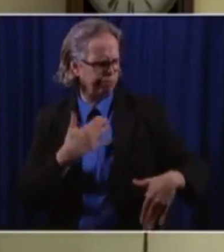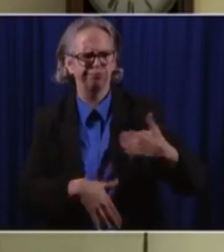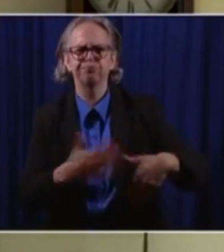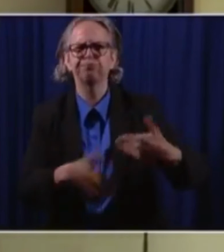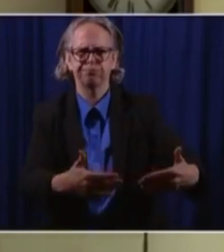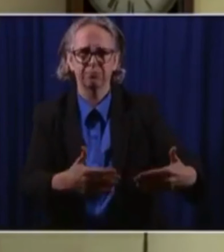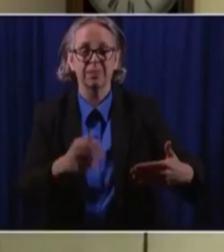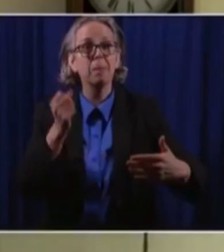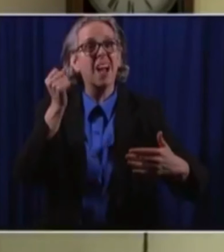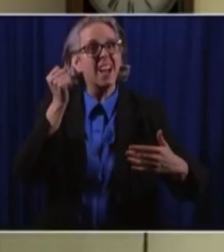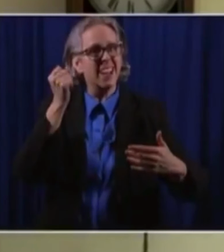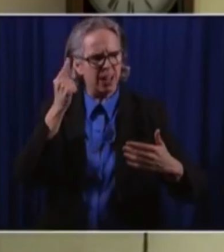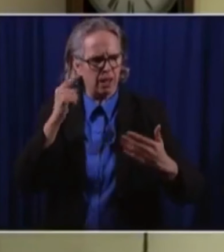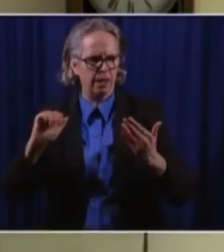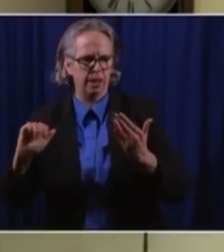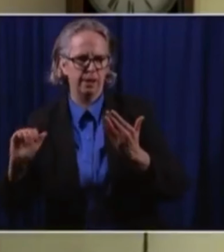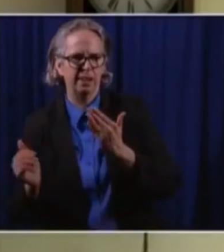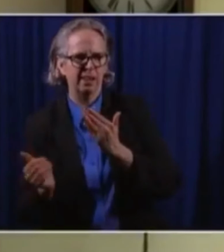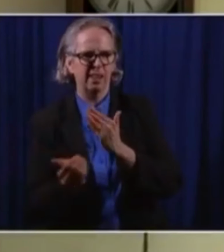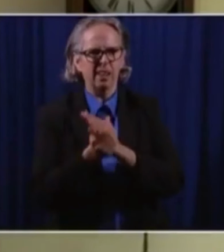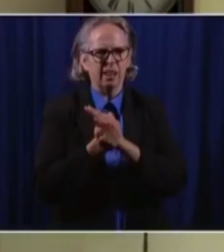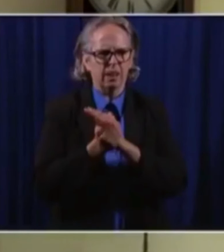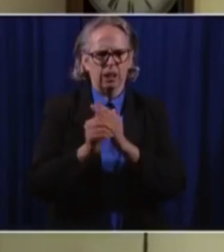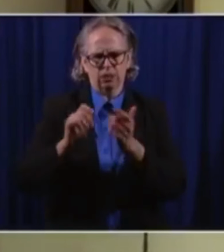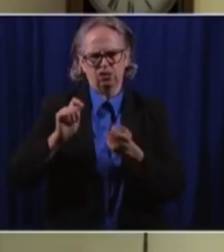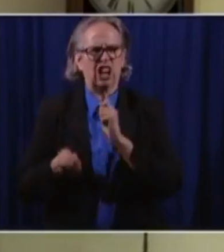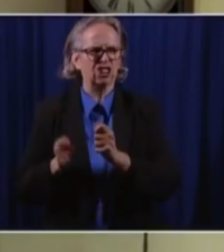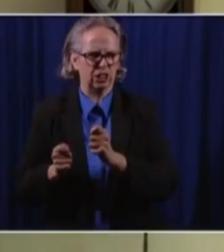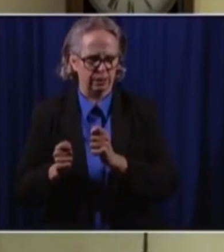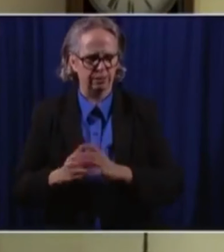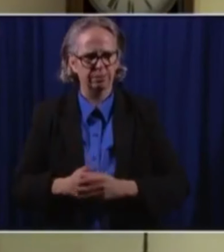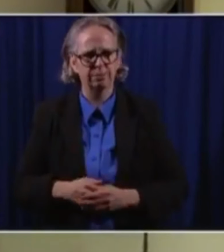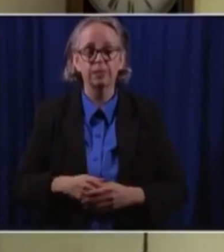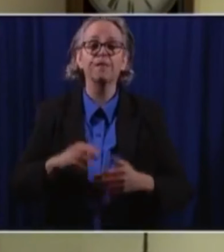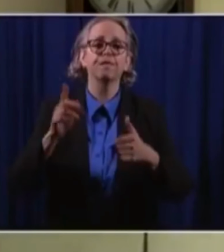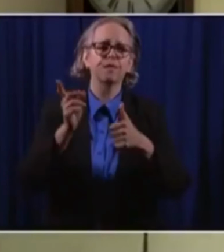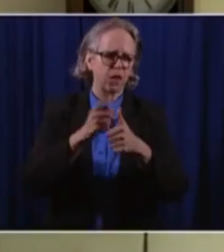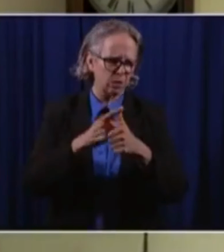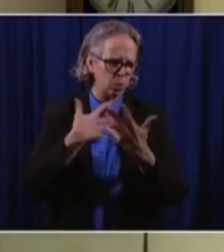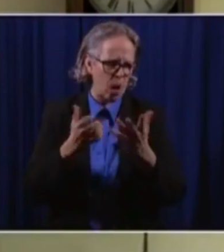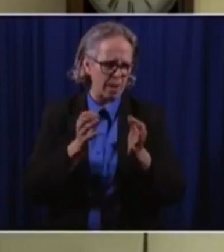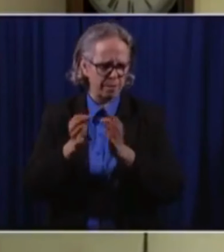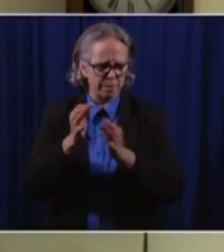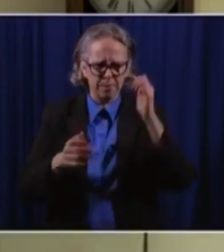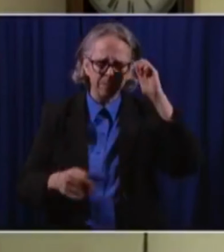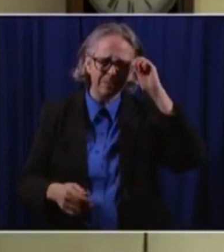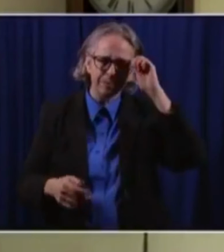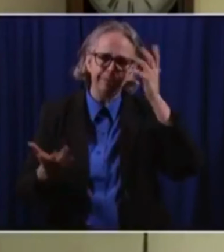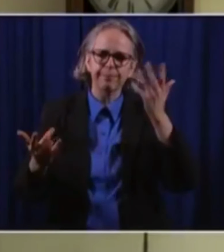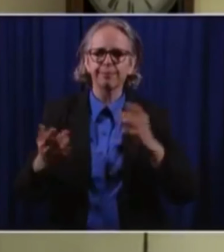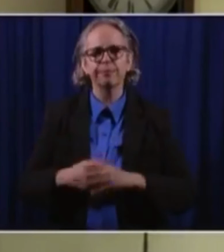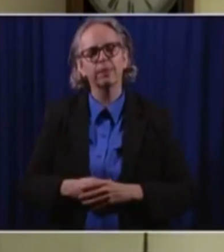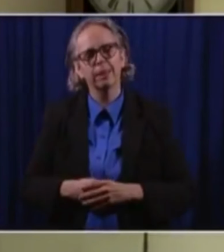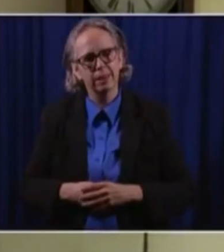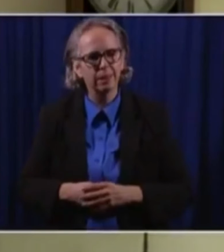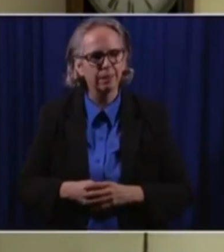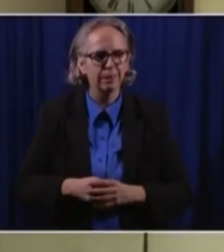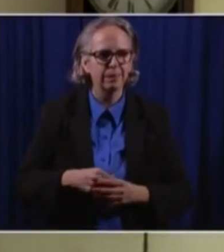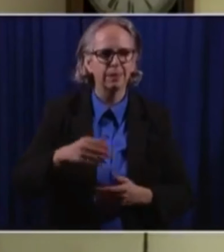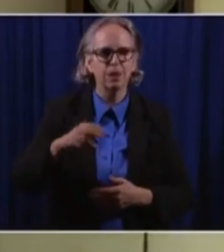recommending everybody do. Again, let's take a look, and this is kind of random. We've got a lot of colleges out there